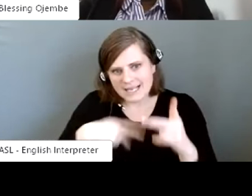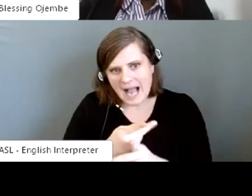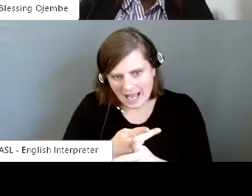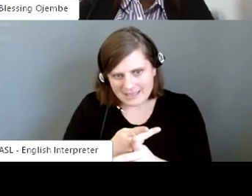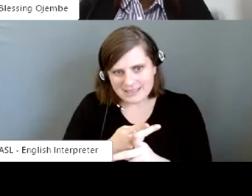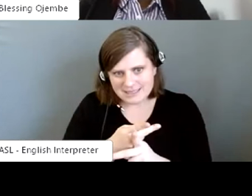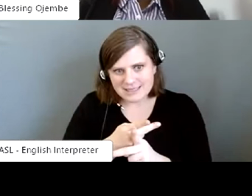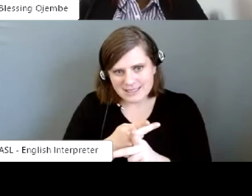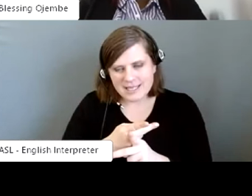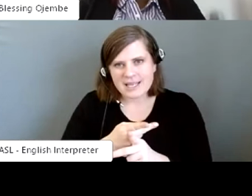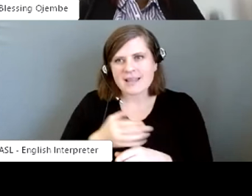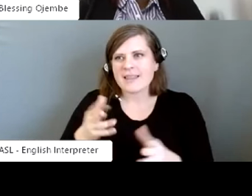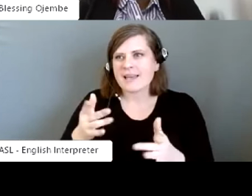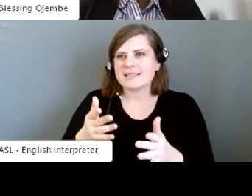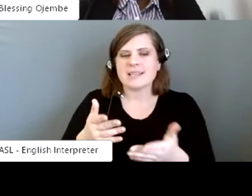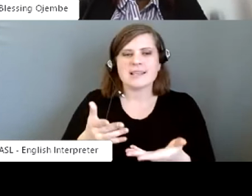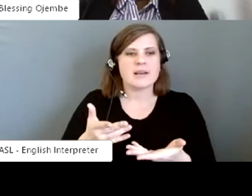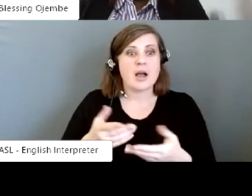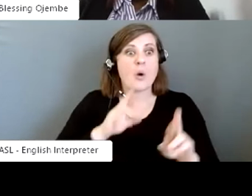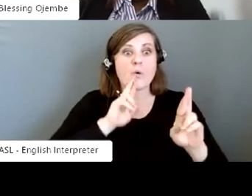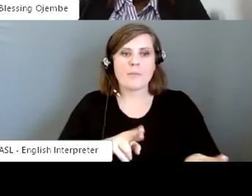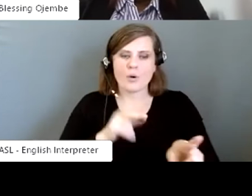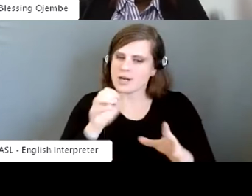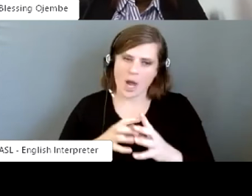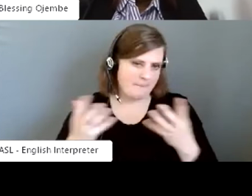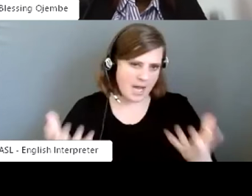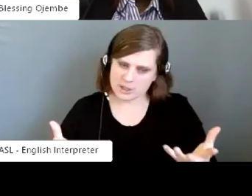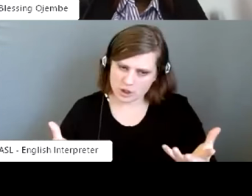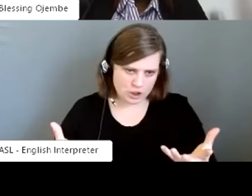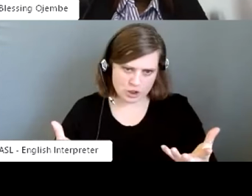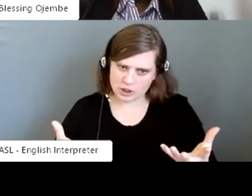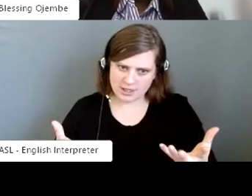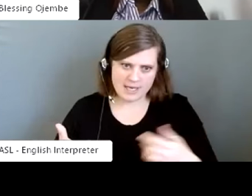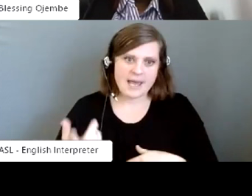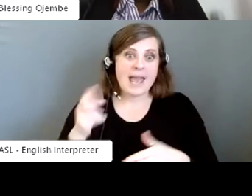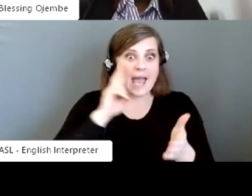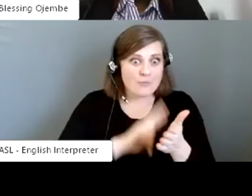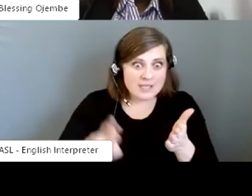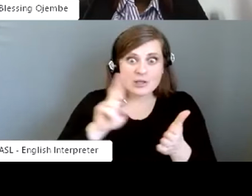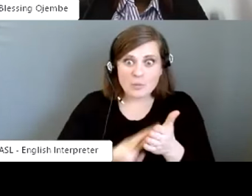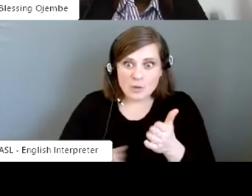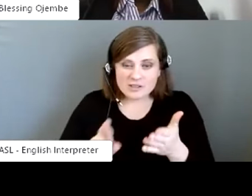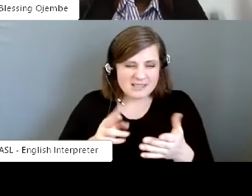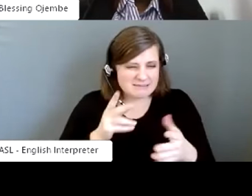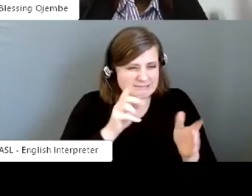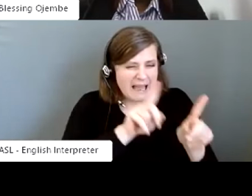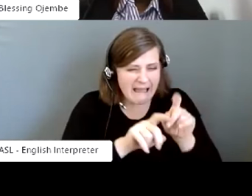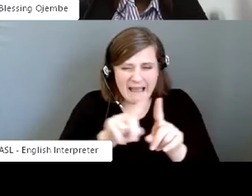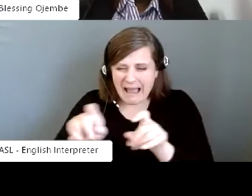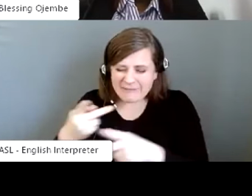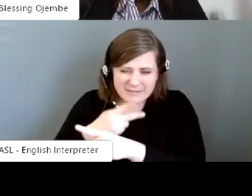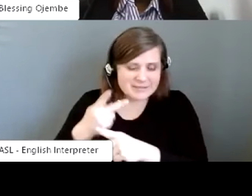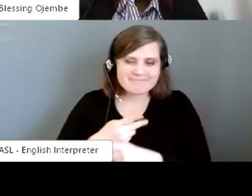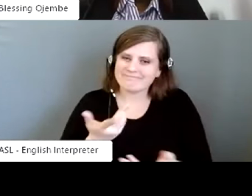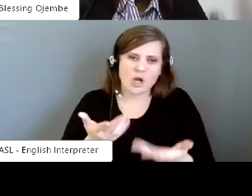is less reported. And it's often very difficult for researchers to actually engage in that. This you